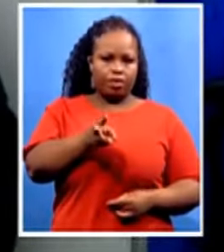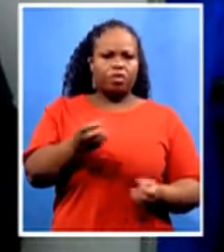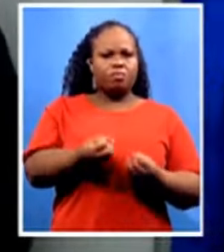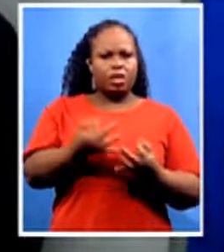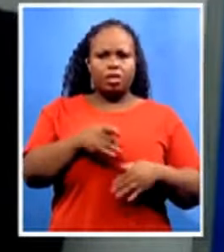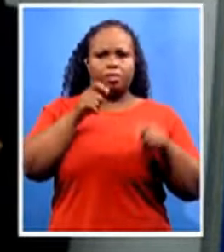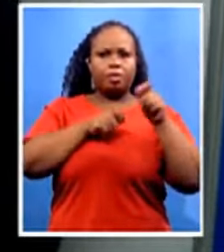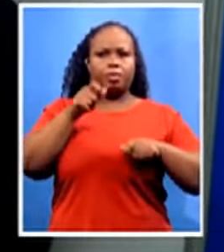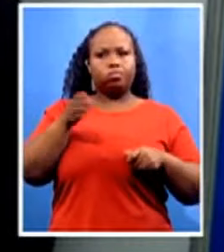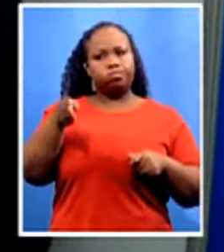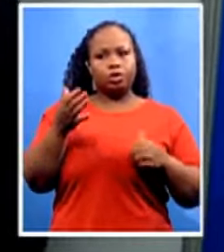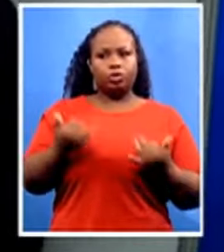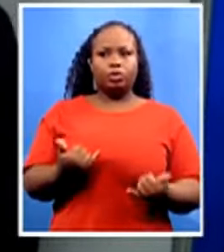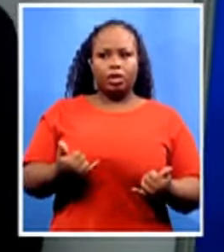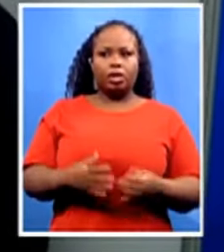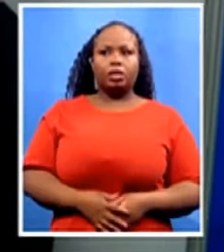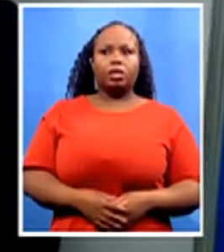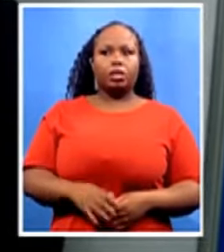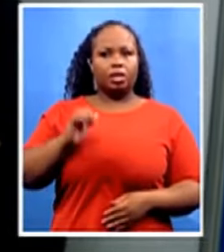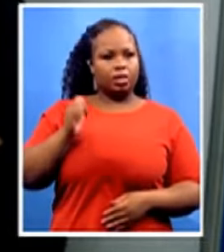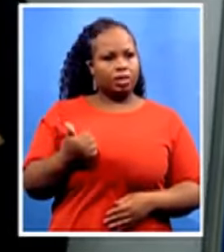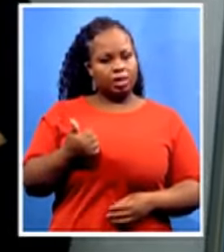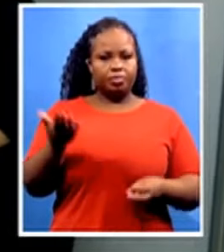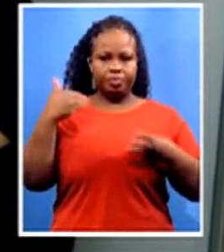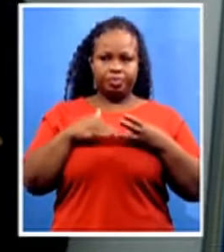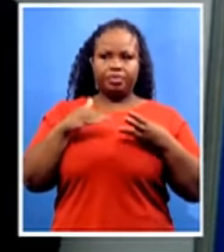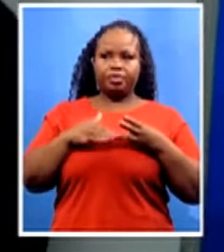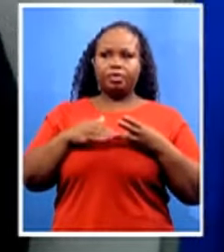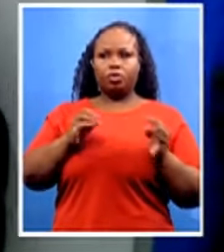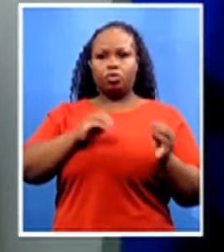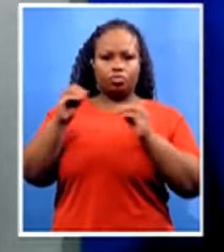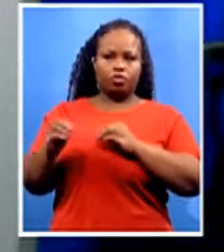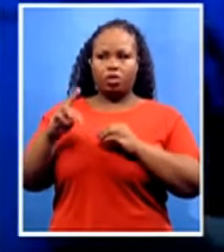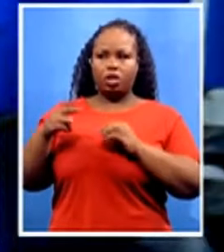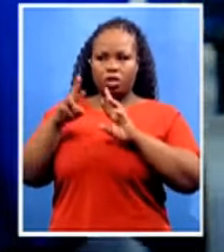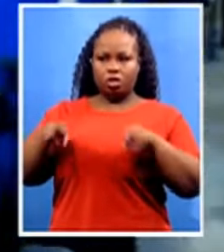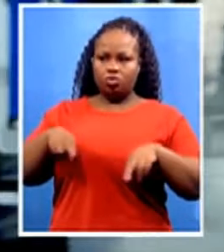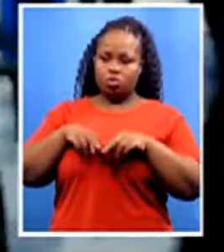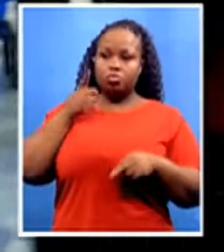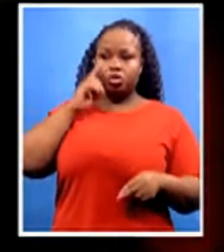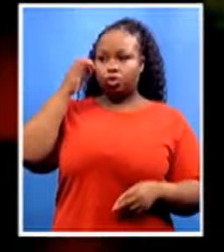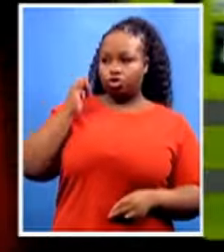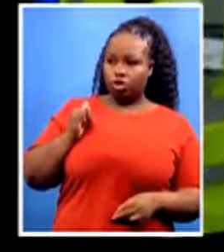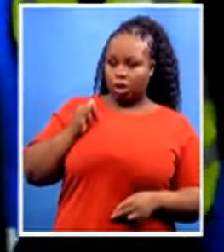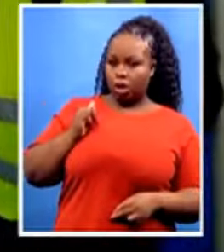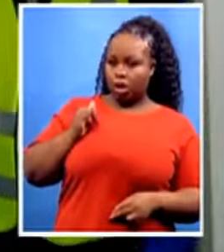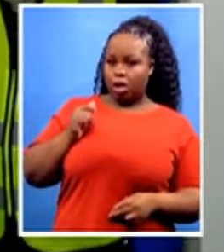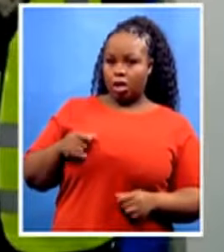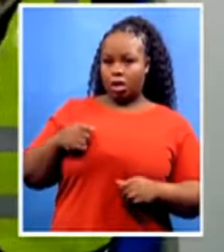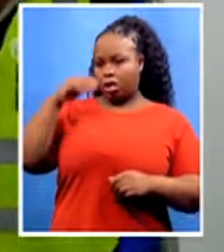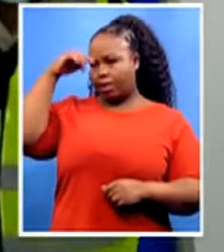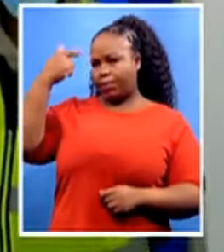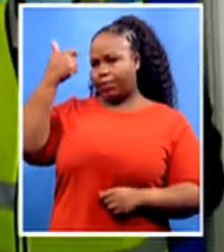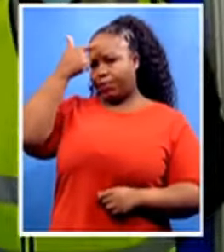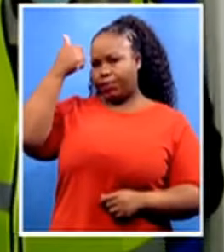then thereafter, they take you to another room where they check your temperature, they do a